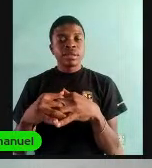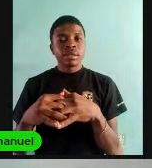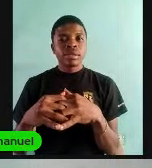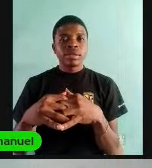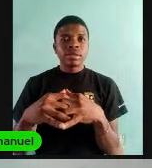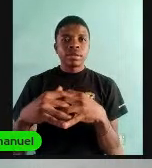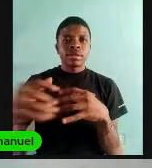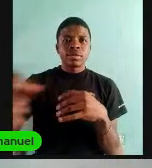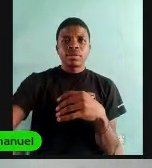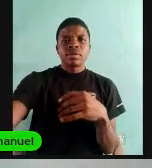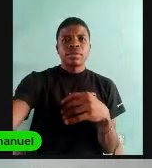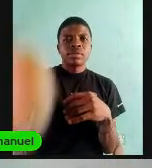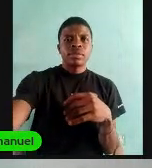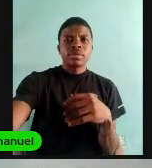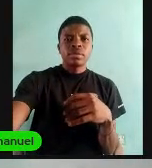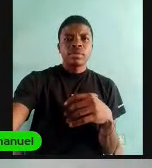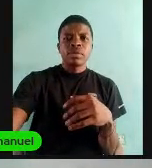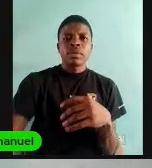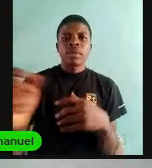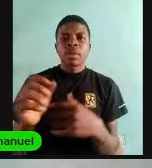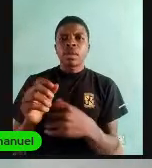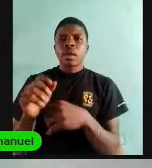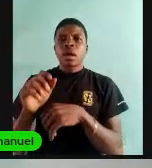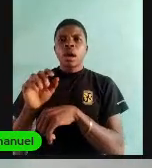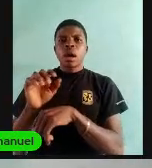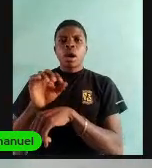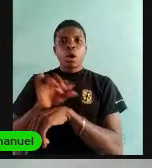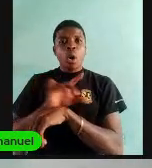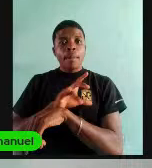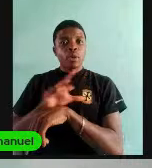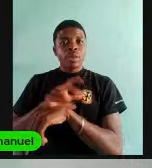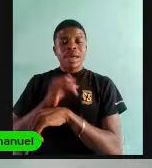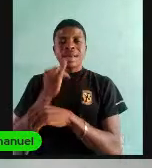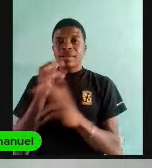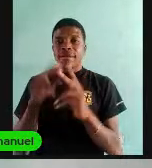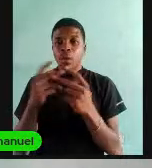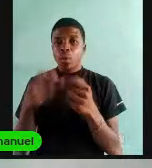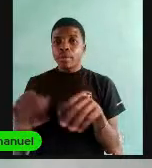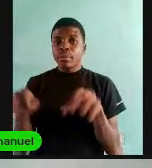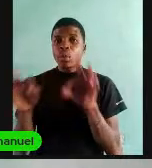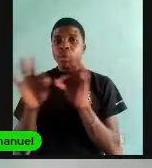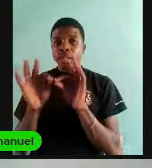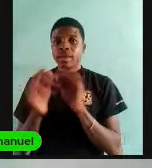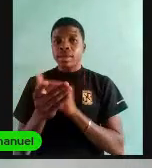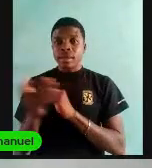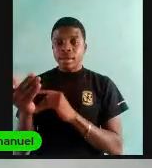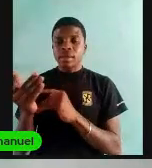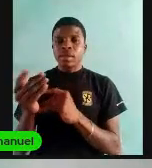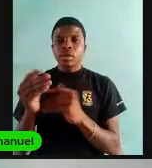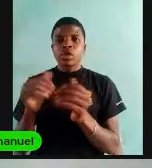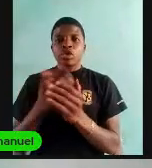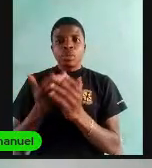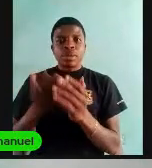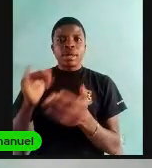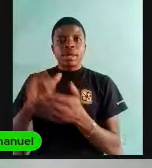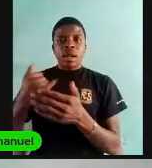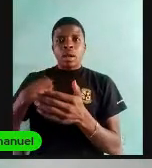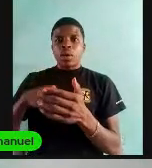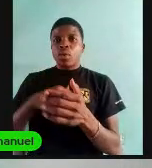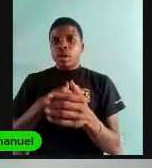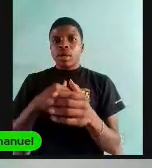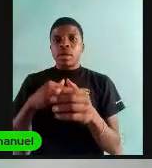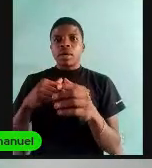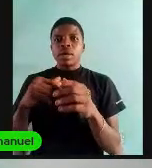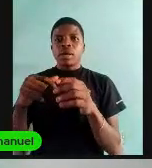everyday. Although I actually have some few images to present to you guys, just to like show you guys visually. That